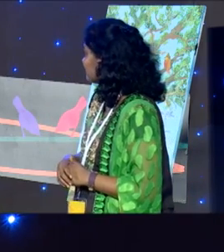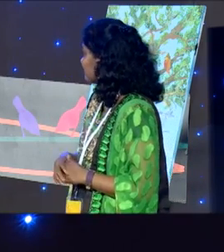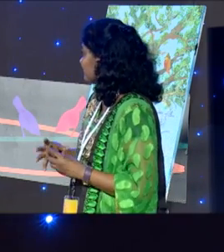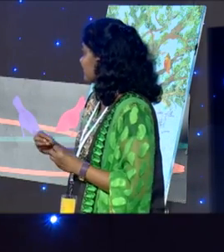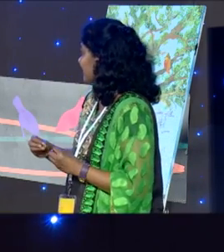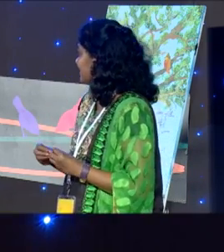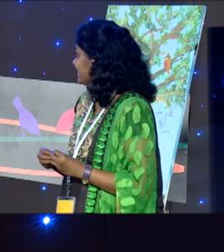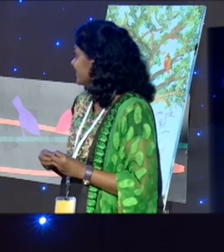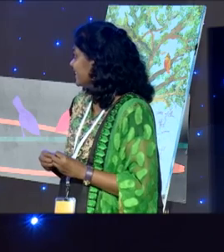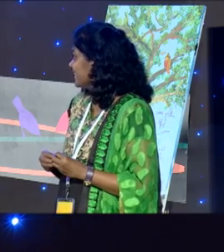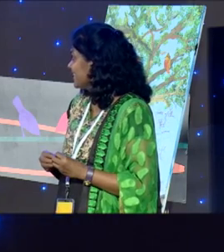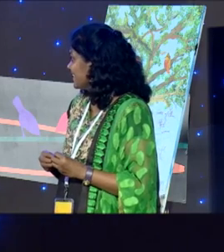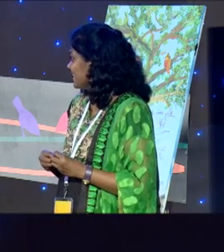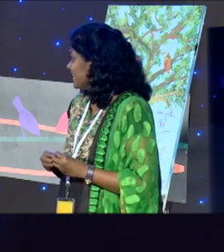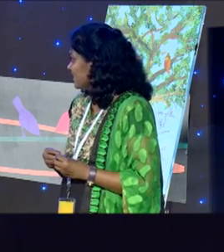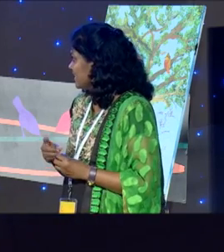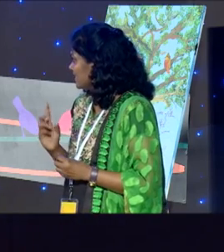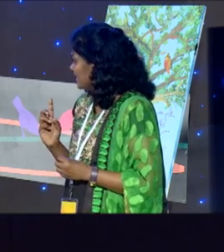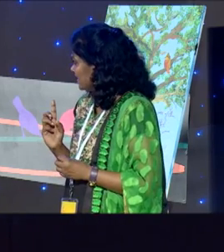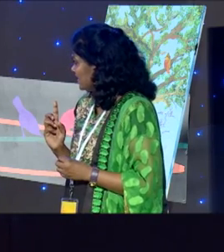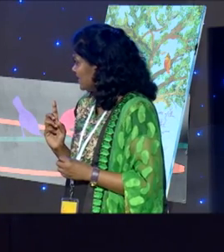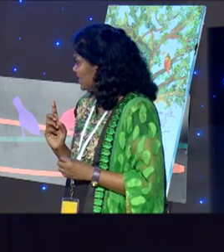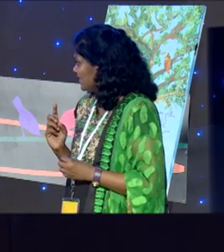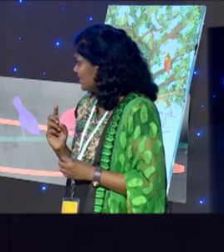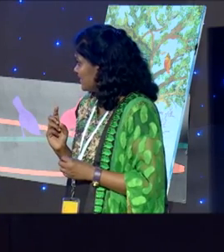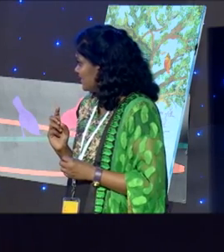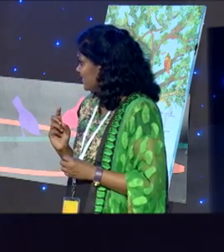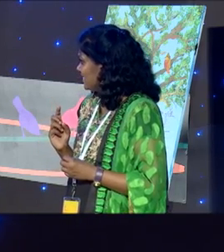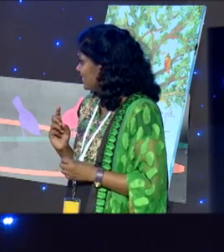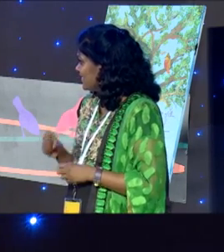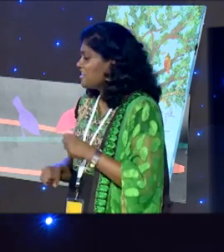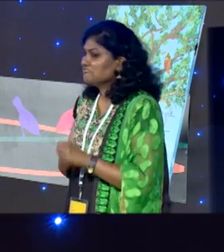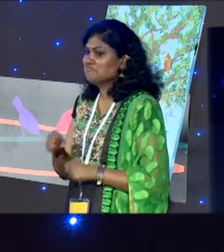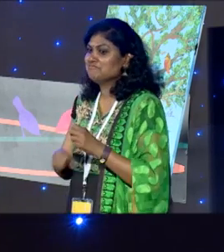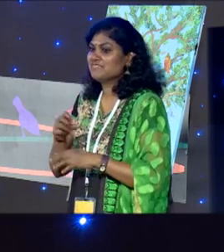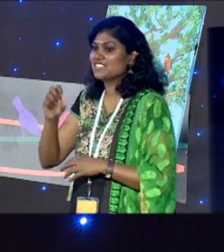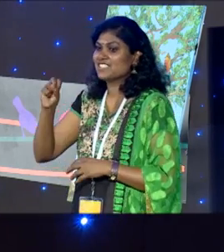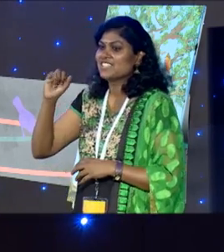And yes, the Royal Bengal tiger really changed my life.